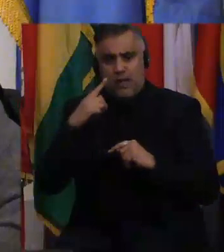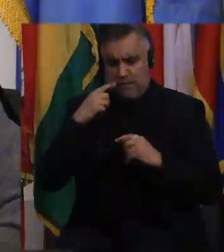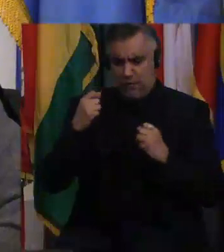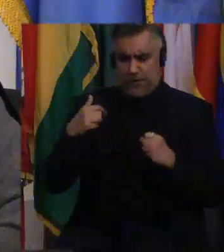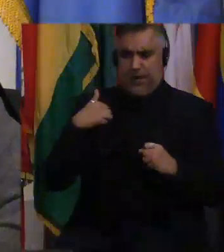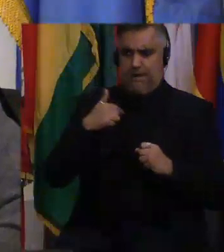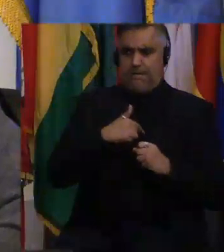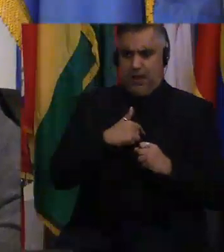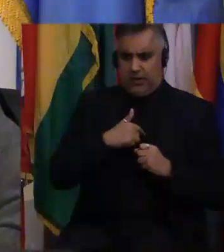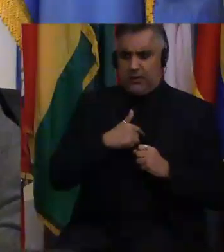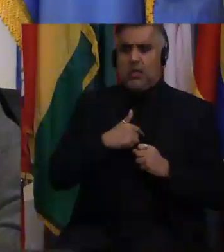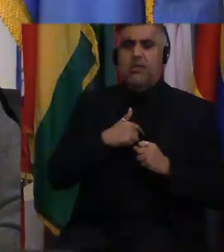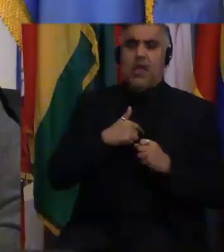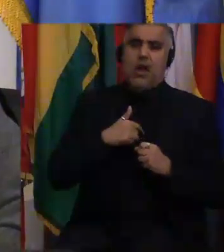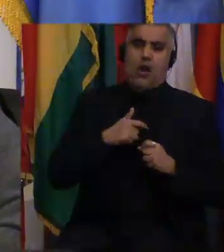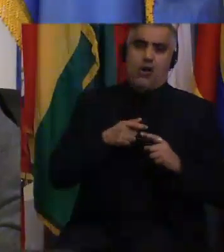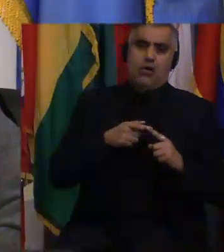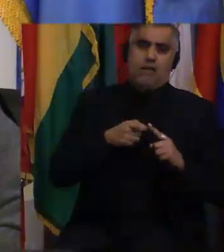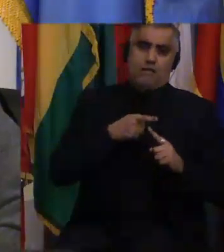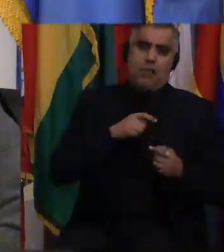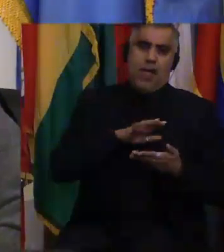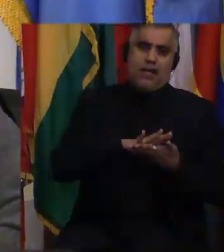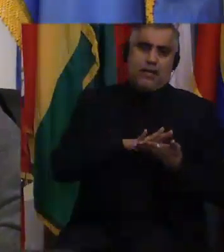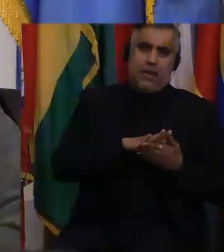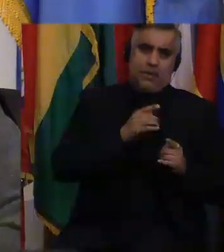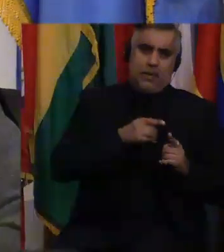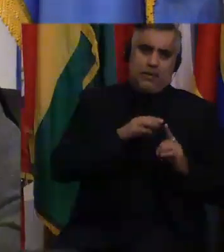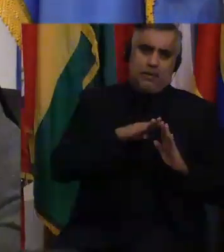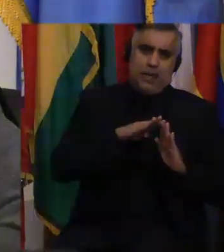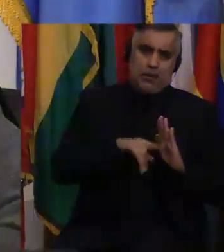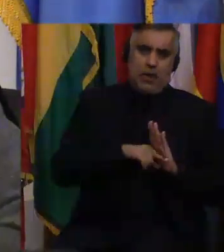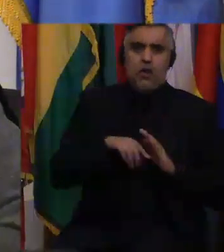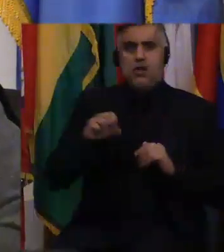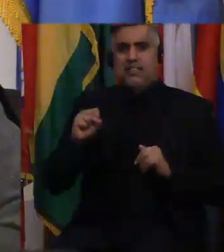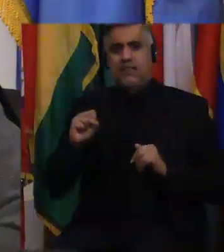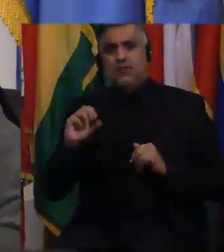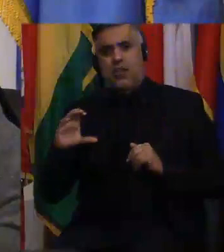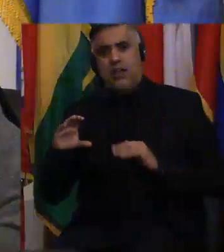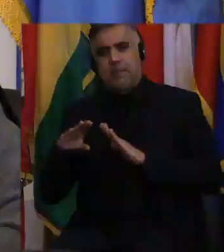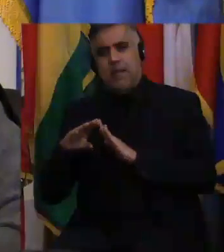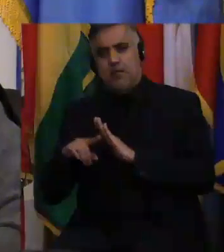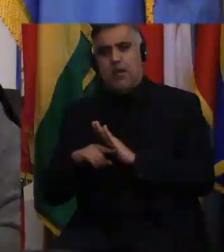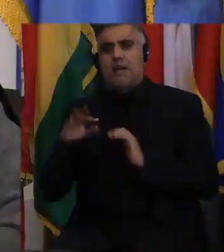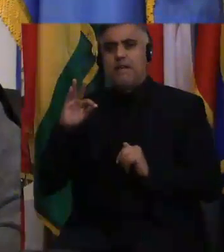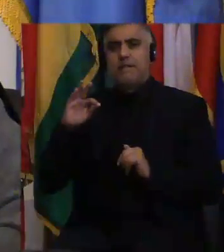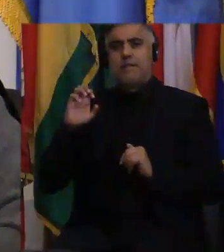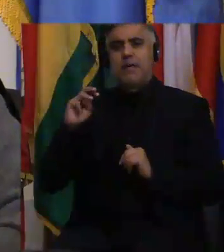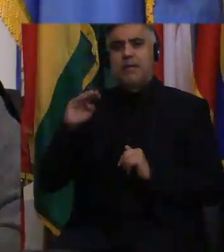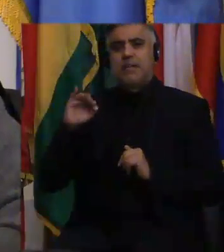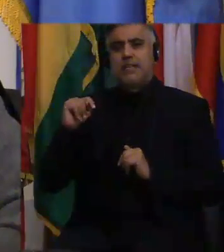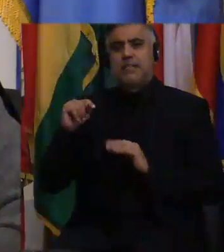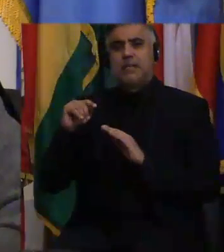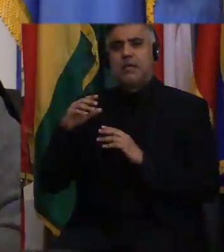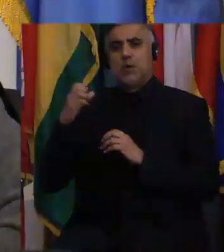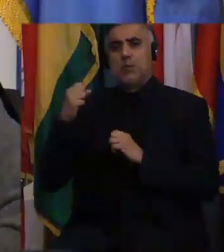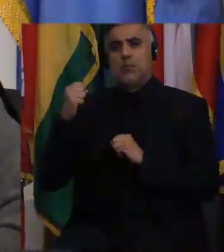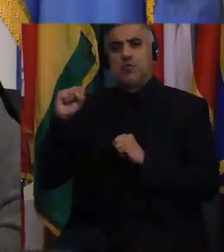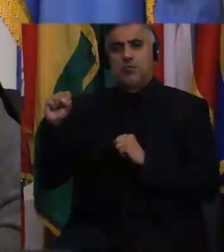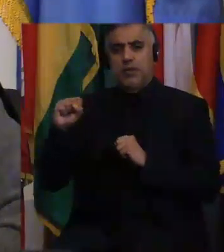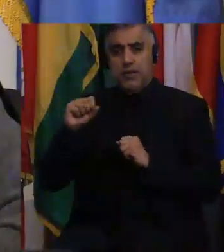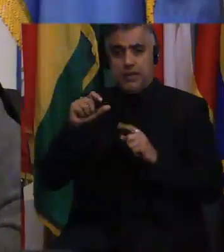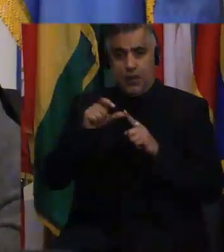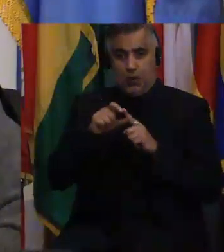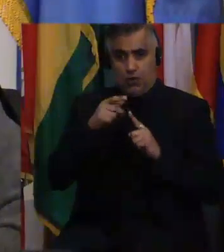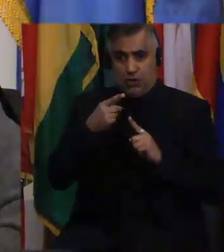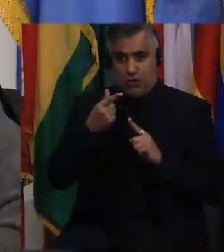who come from the academia or from the civil society sector, from the feminist movements, I mean, the term